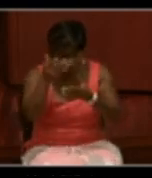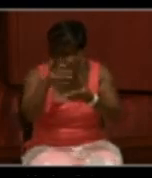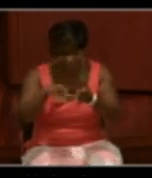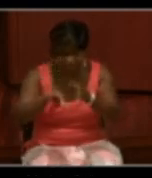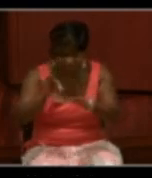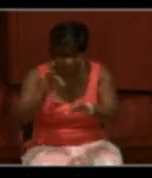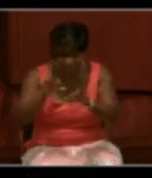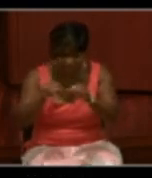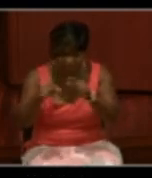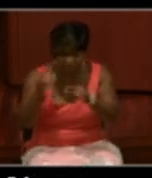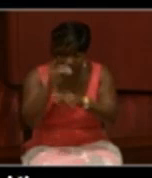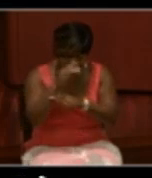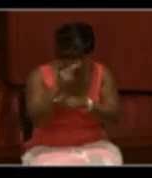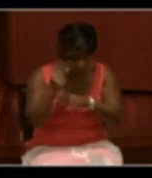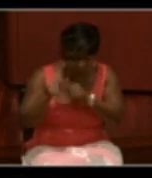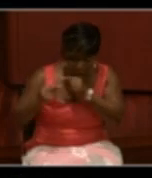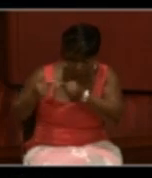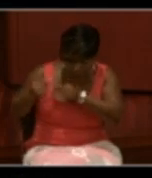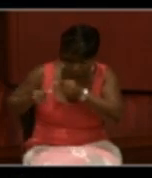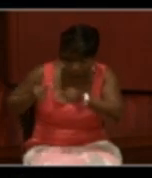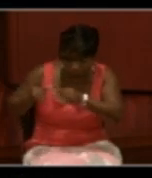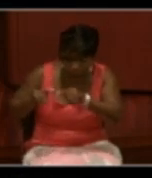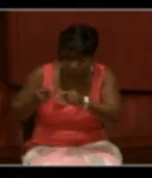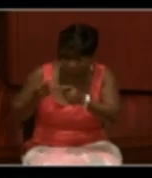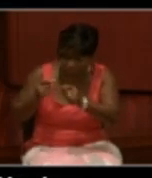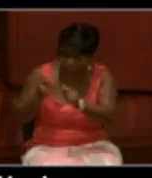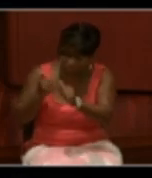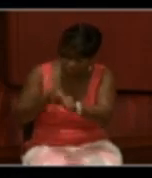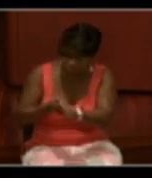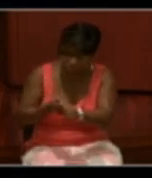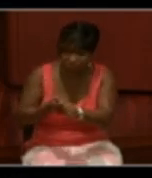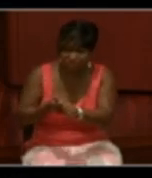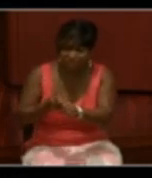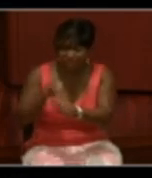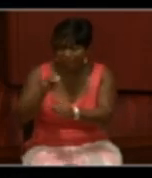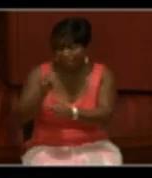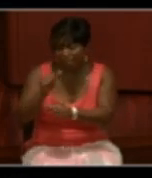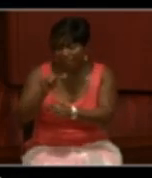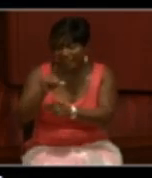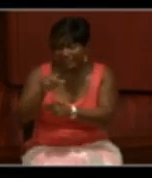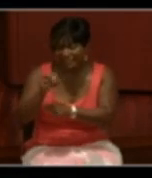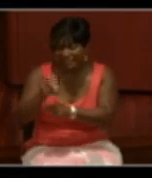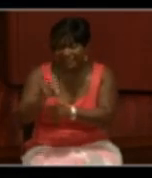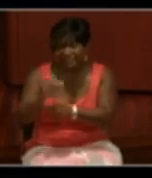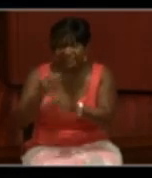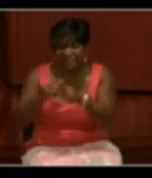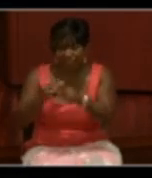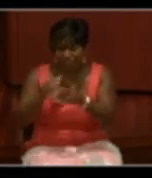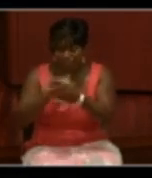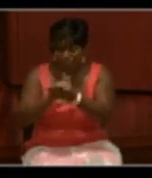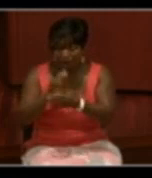you're doing genealogical research, trying to track down the maiden names of married women.